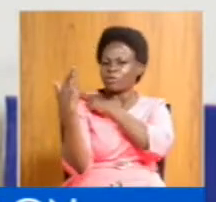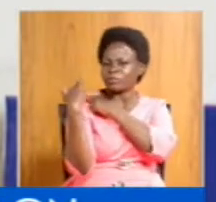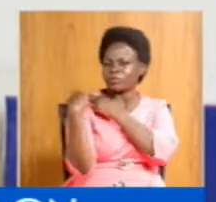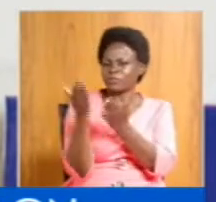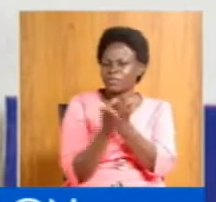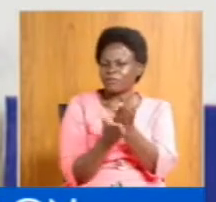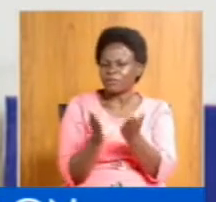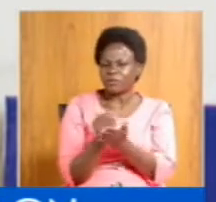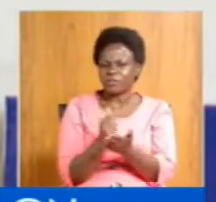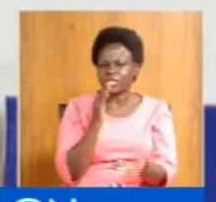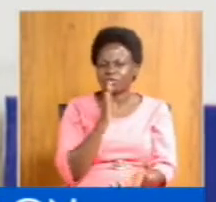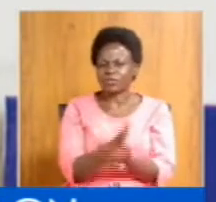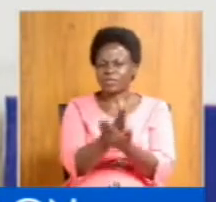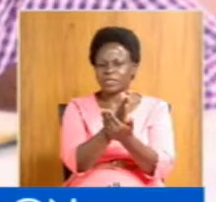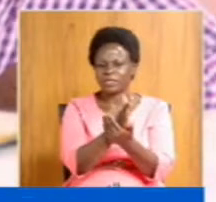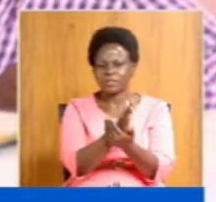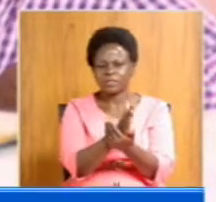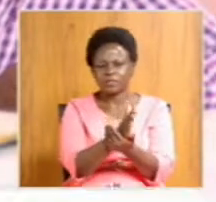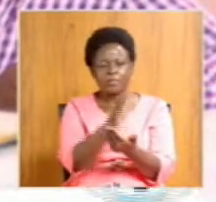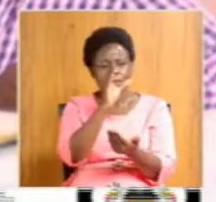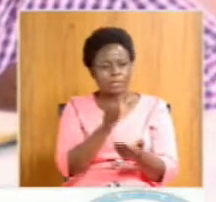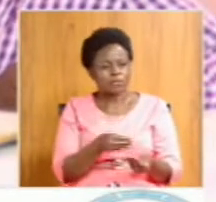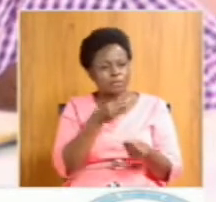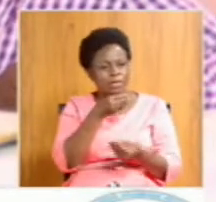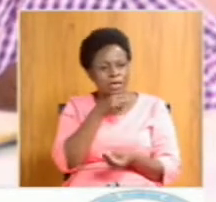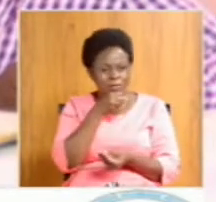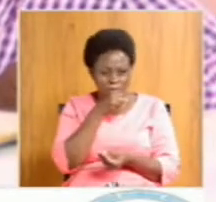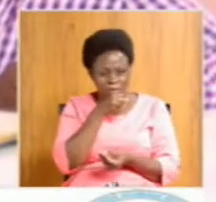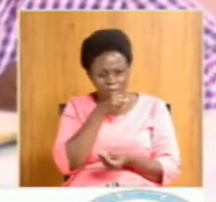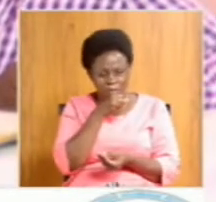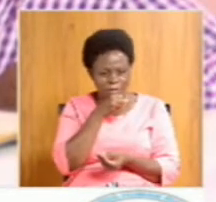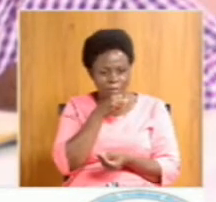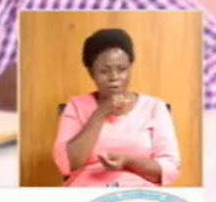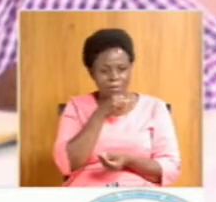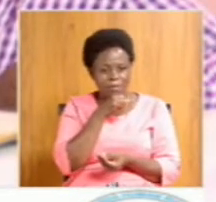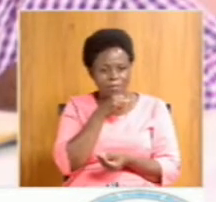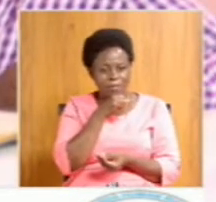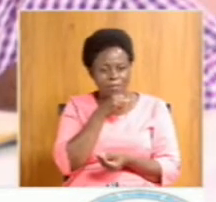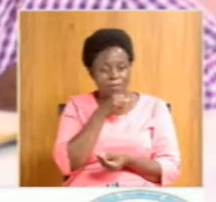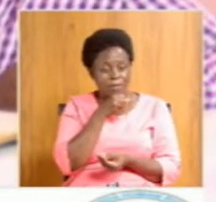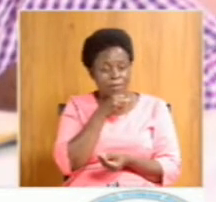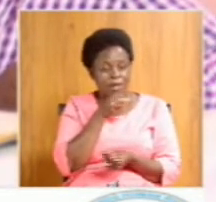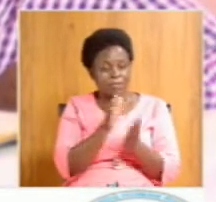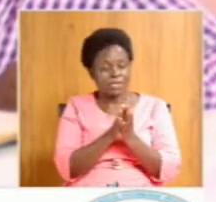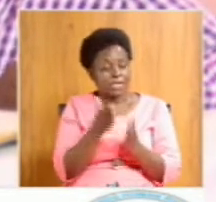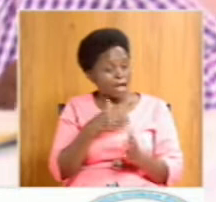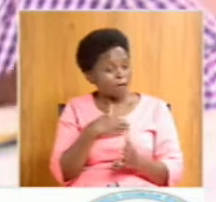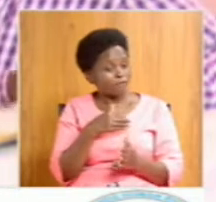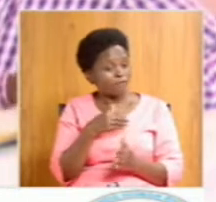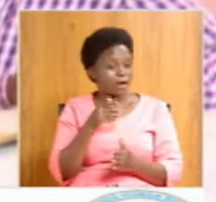that's your right. Yes, sir. Somebody is going to bring a microphone to you, and you keep it. Please let's have a microphone